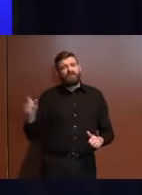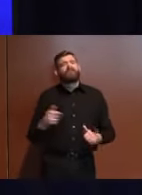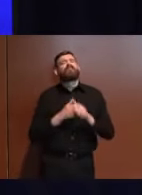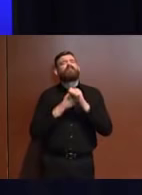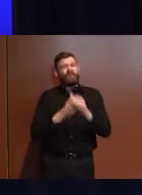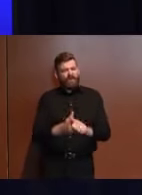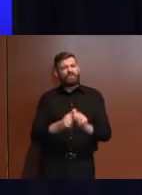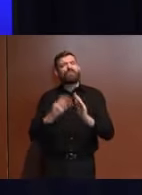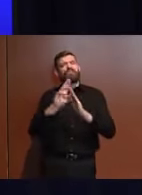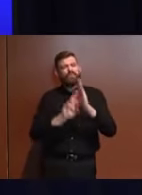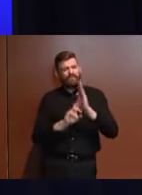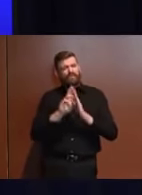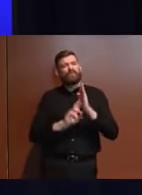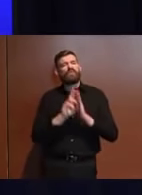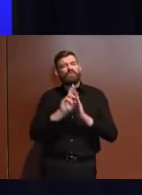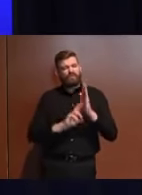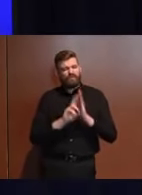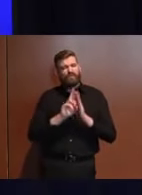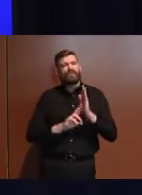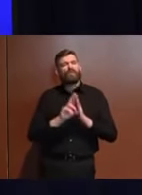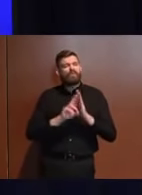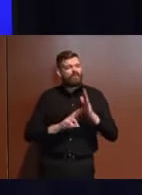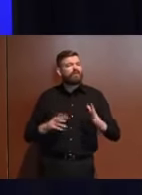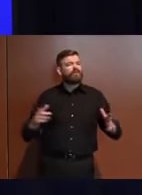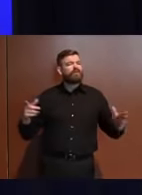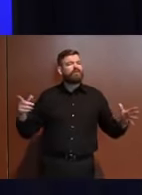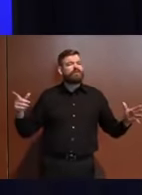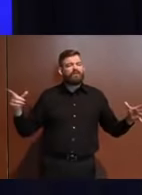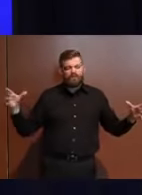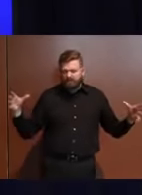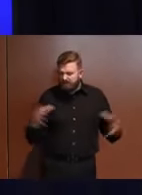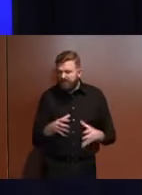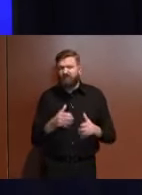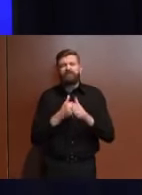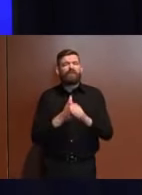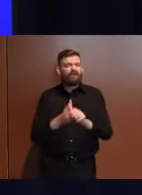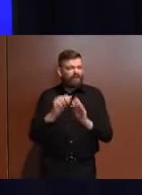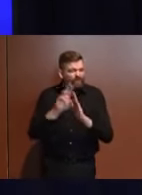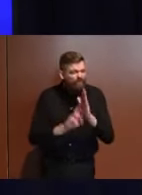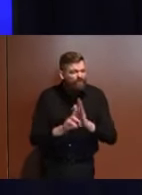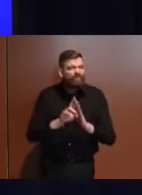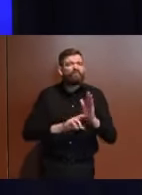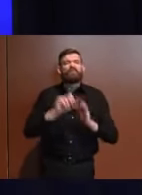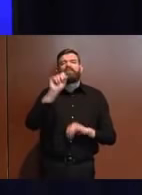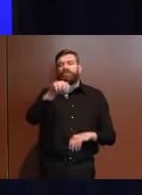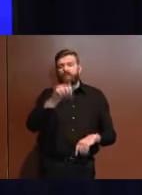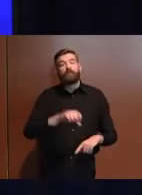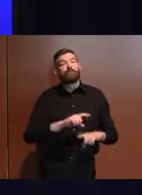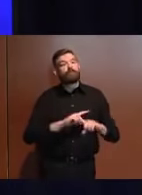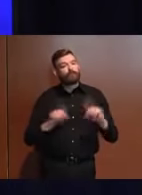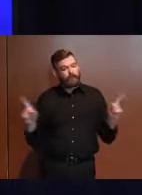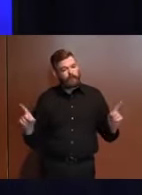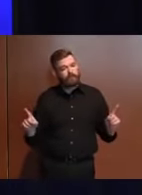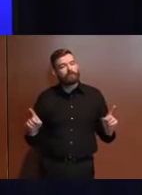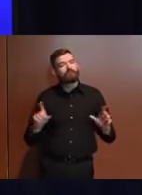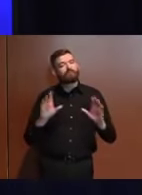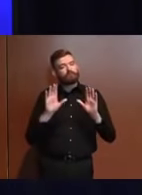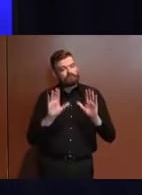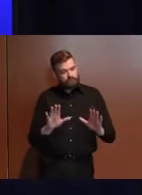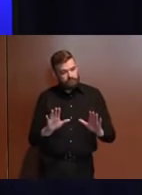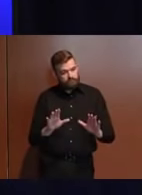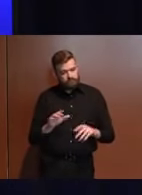aspects of what's outlined in the executive orders. I think I need to stress, if you don't mind, about the phone call that I had earlier